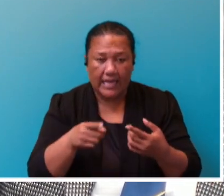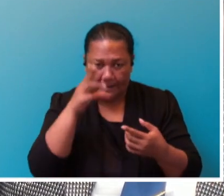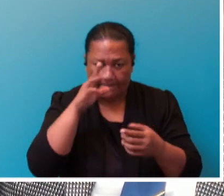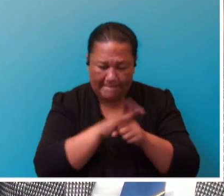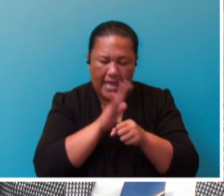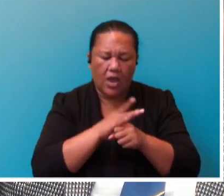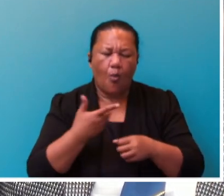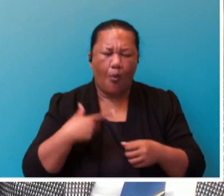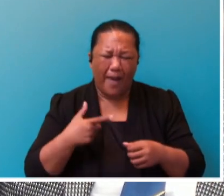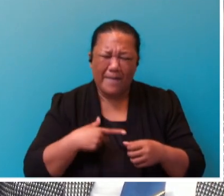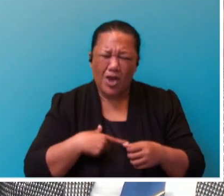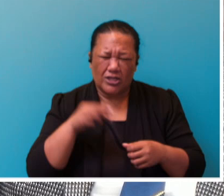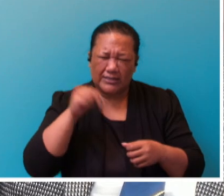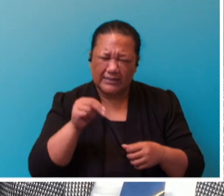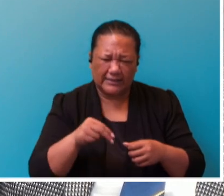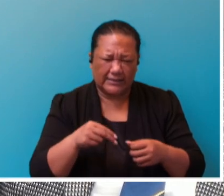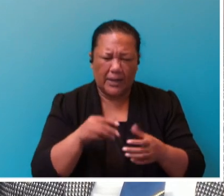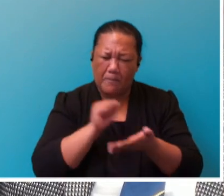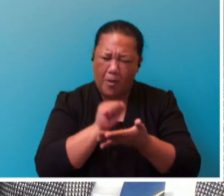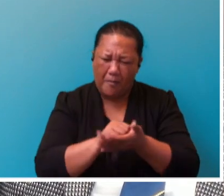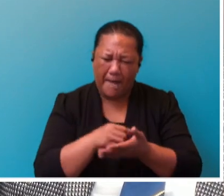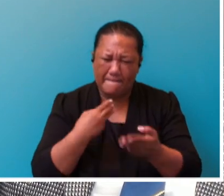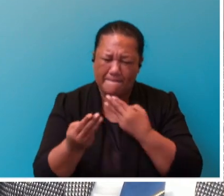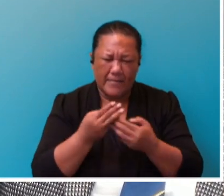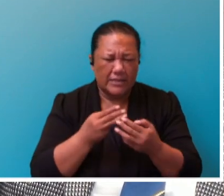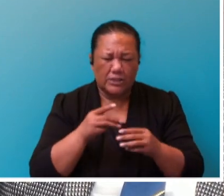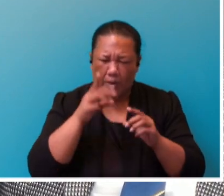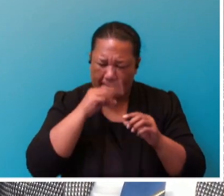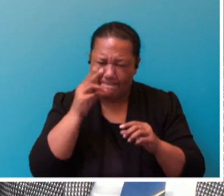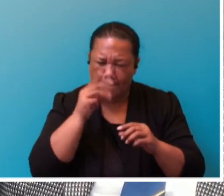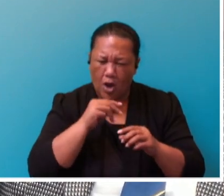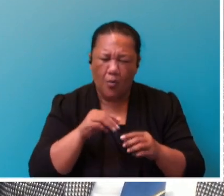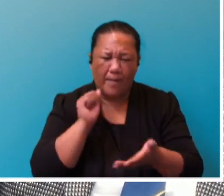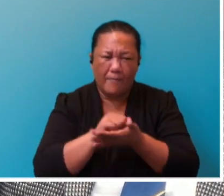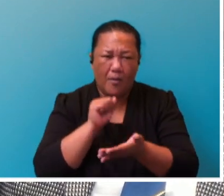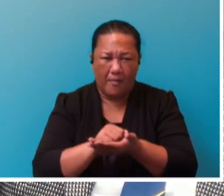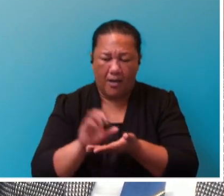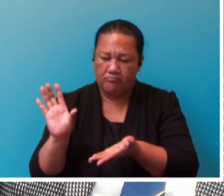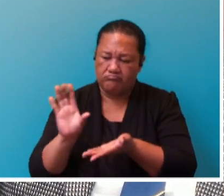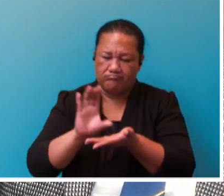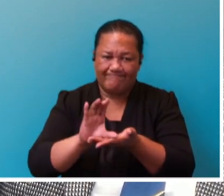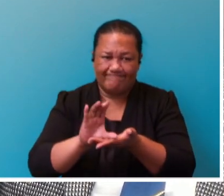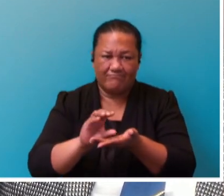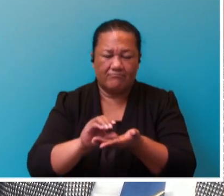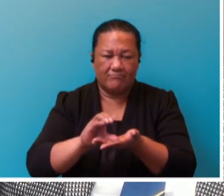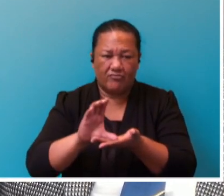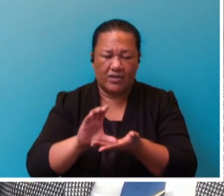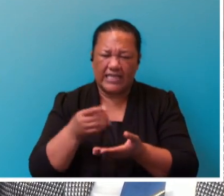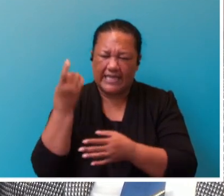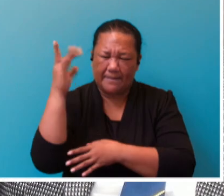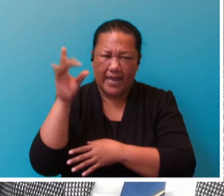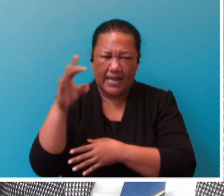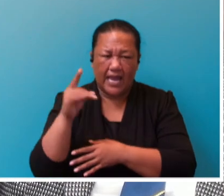are keen to do on this side of the house is where we have agencies that can probably run as independent as